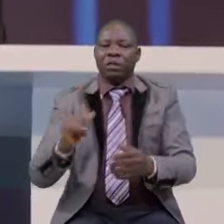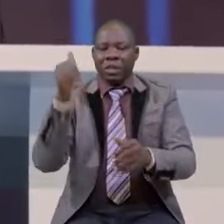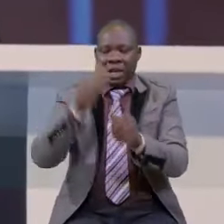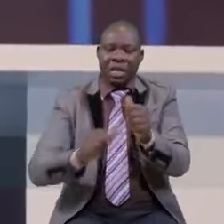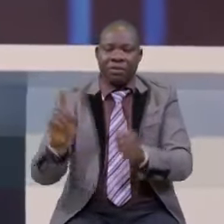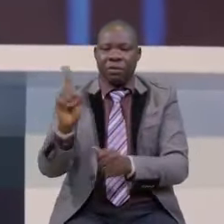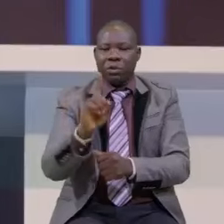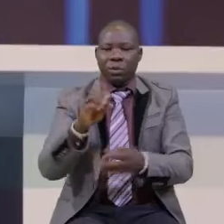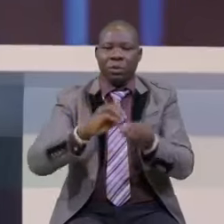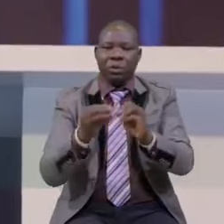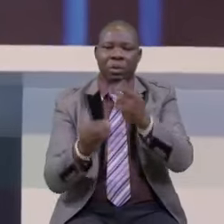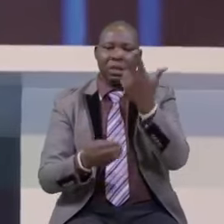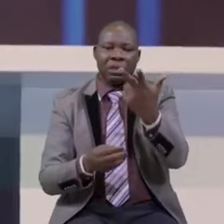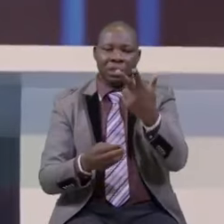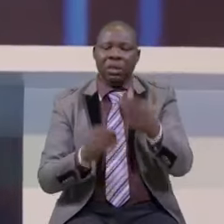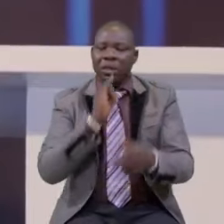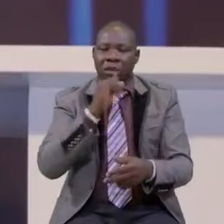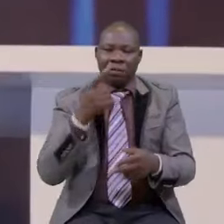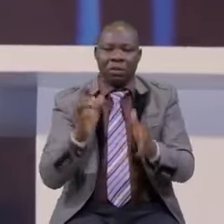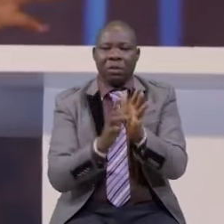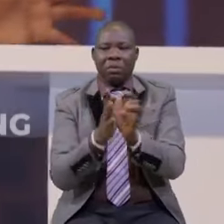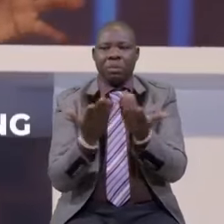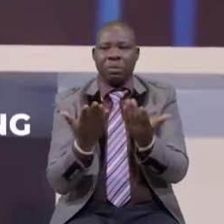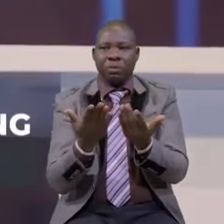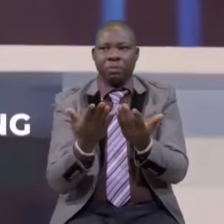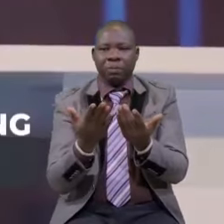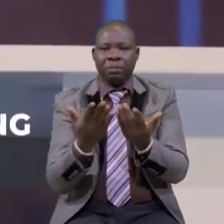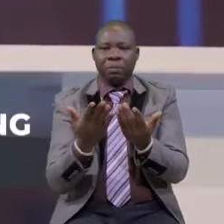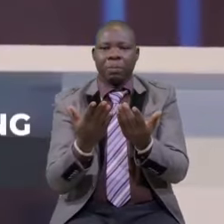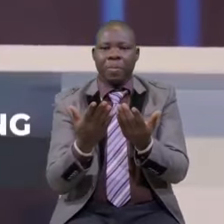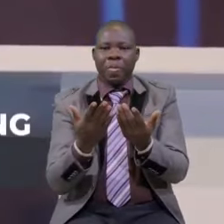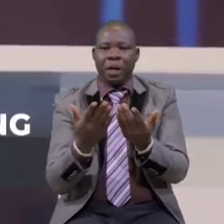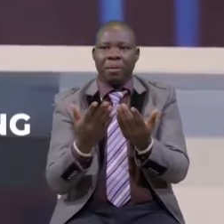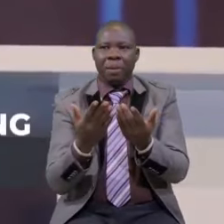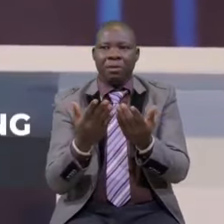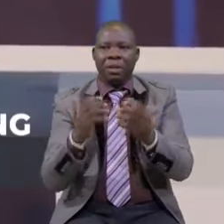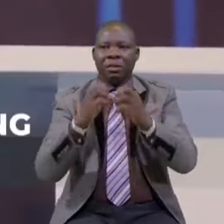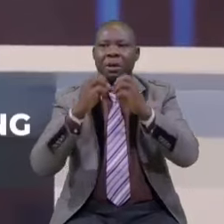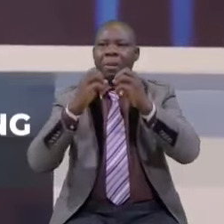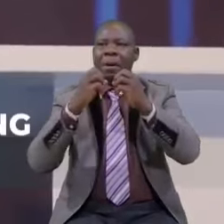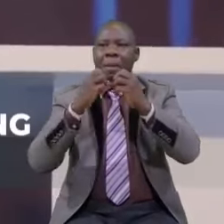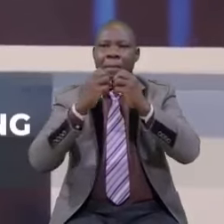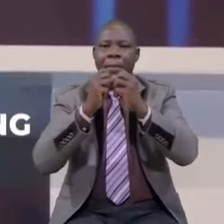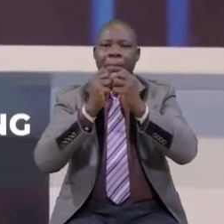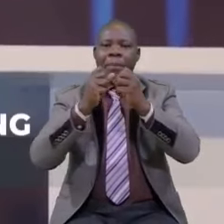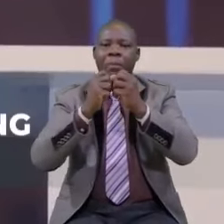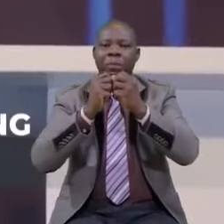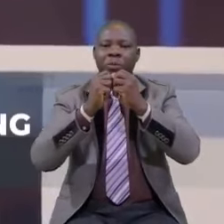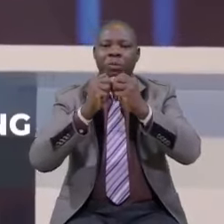Number three is the Bible, boundless instructor, bestowing